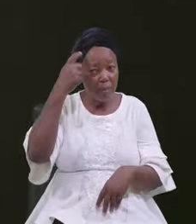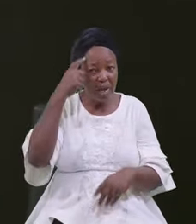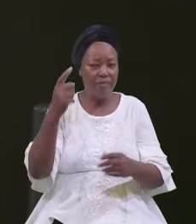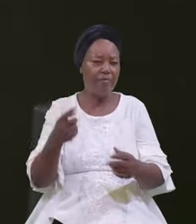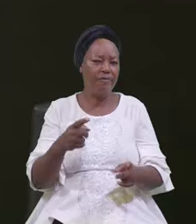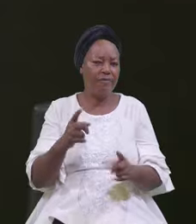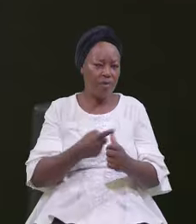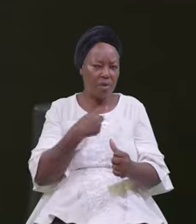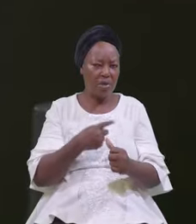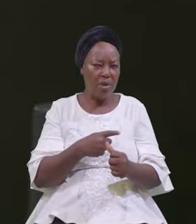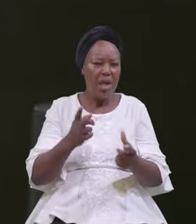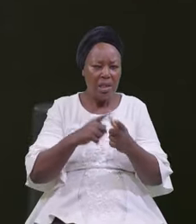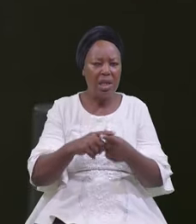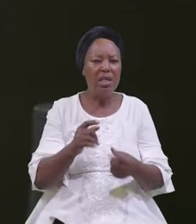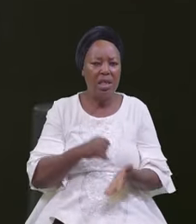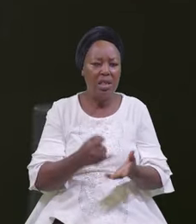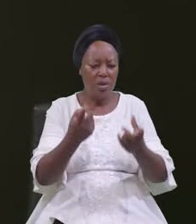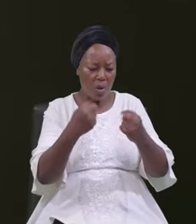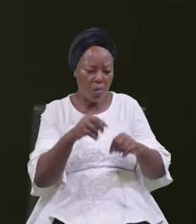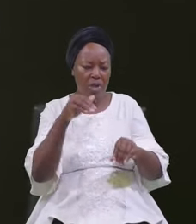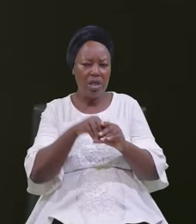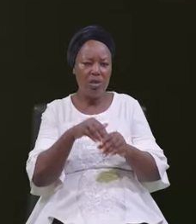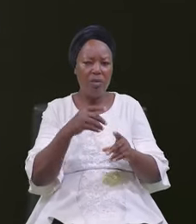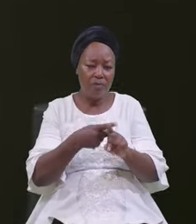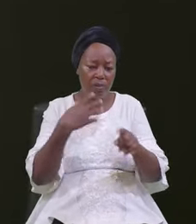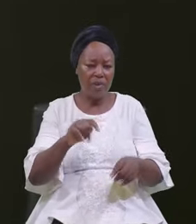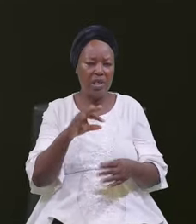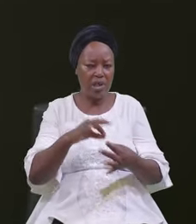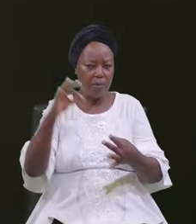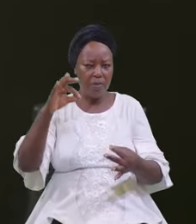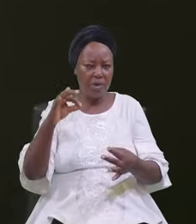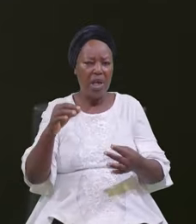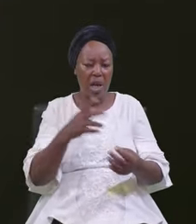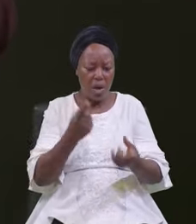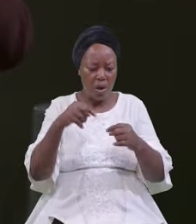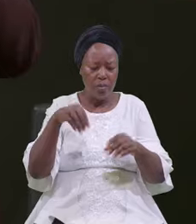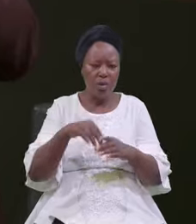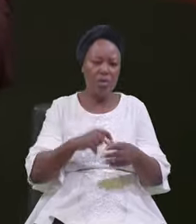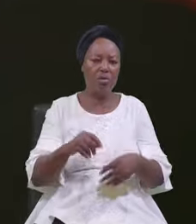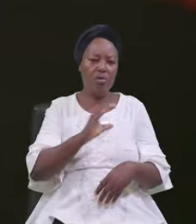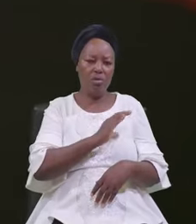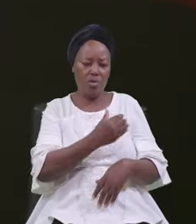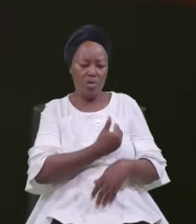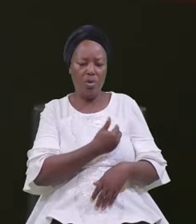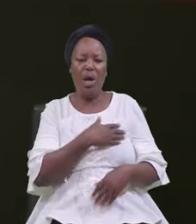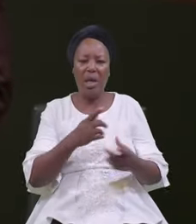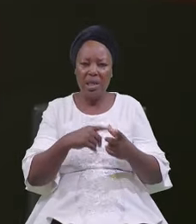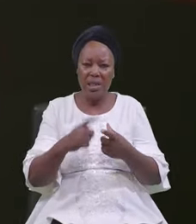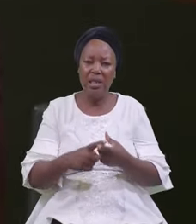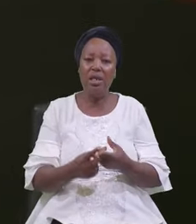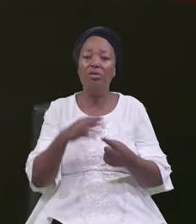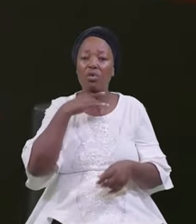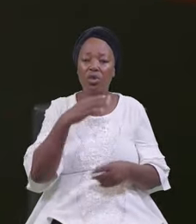it comes in the spirit. It comes in the soul. Corruption comes and